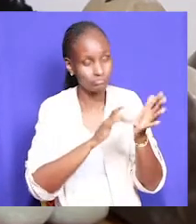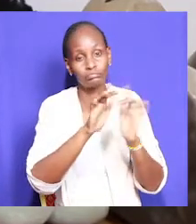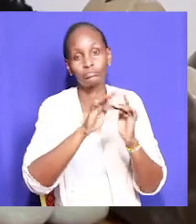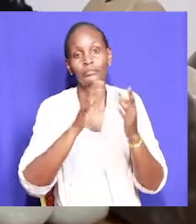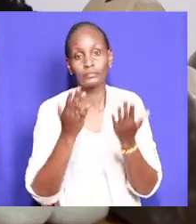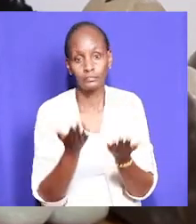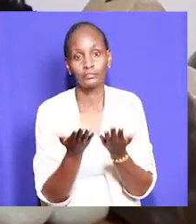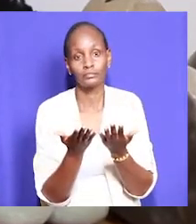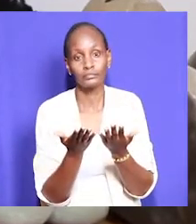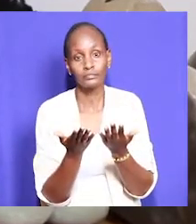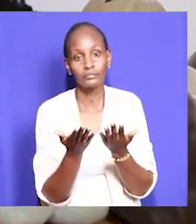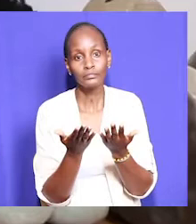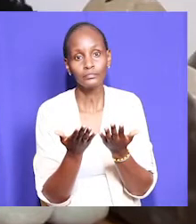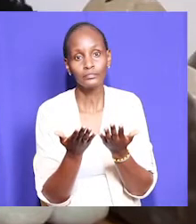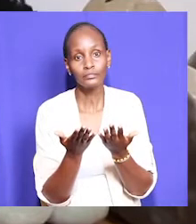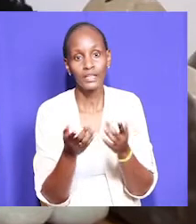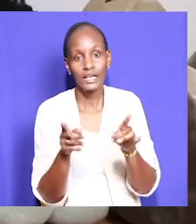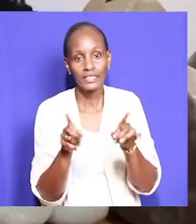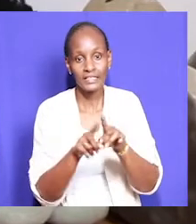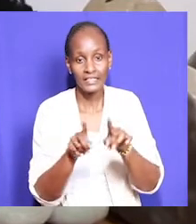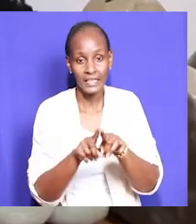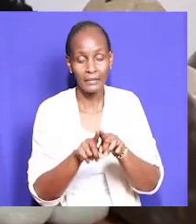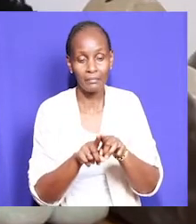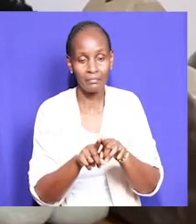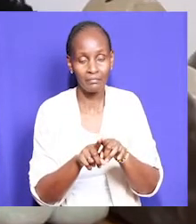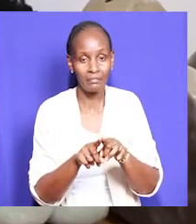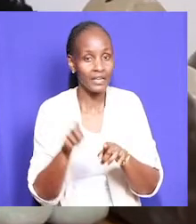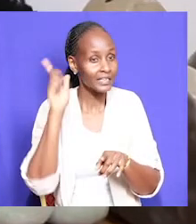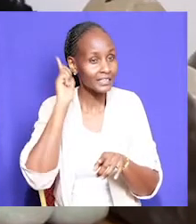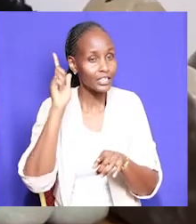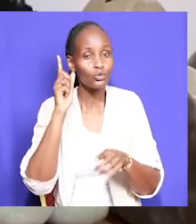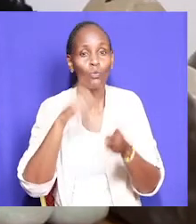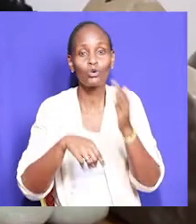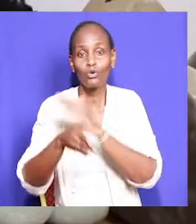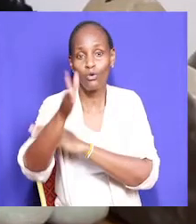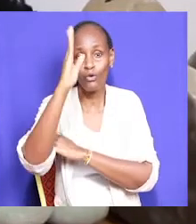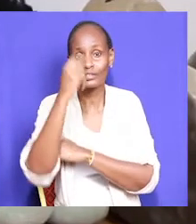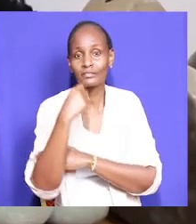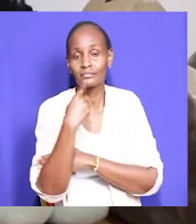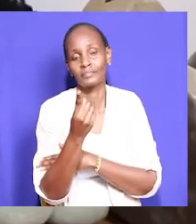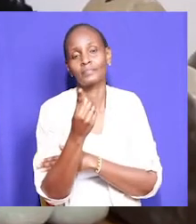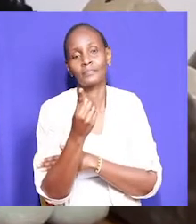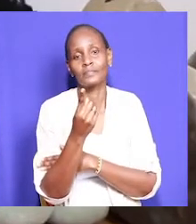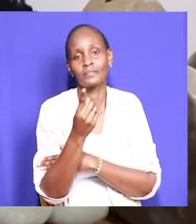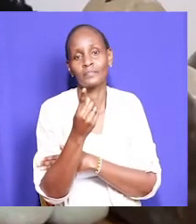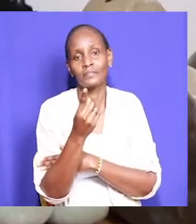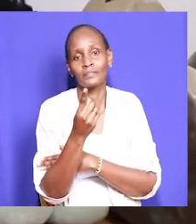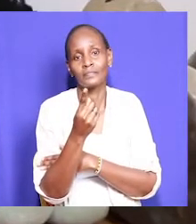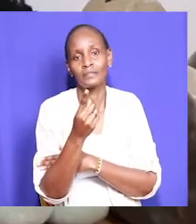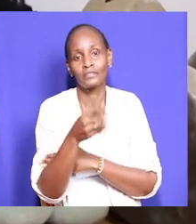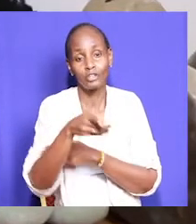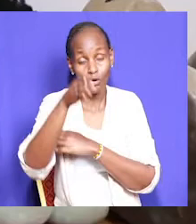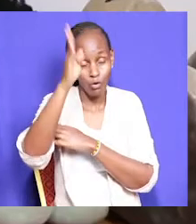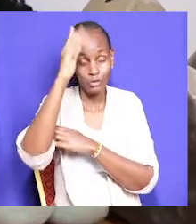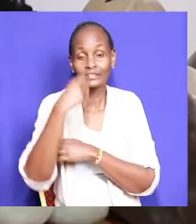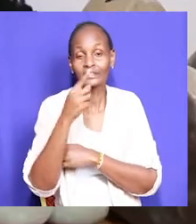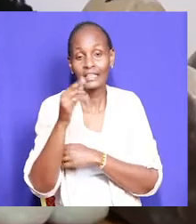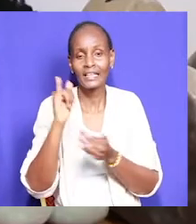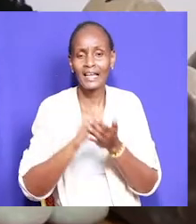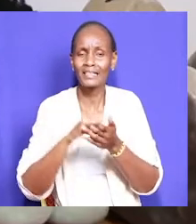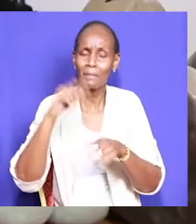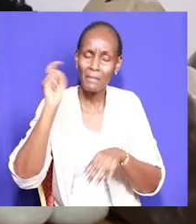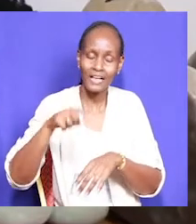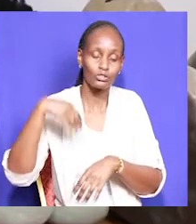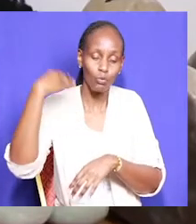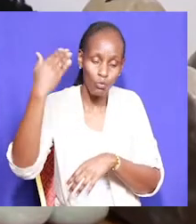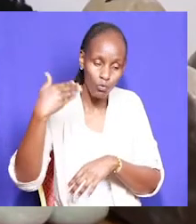and obeying what God says. And what does God say? That we should always believe